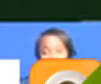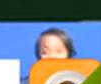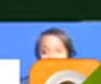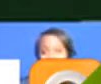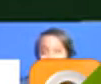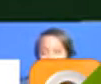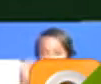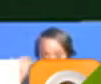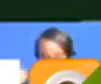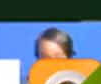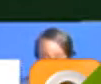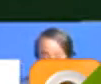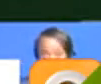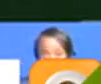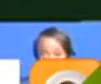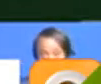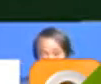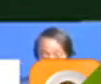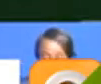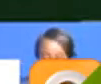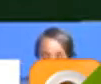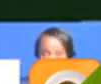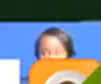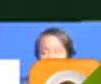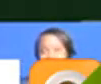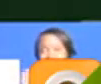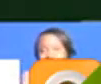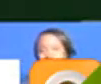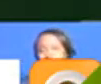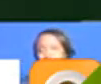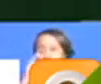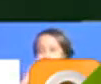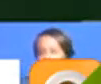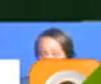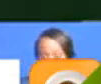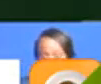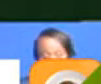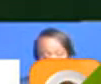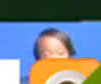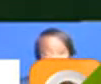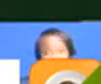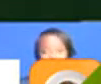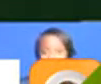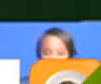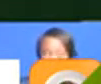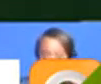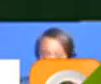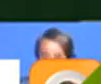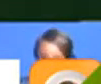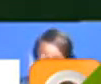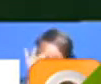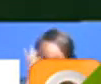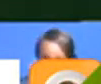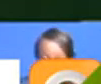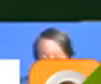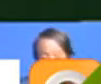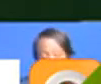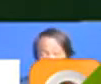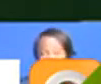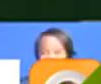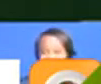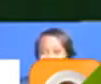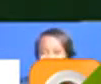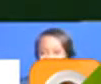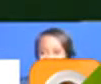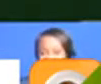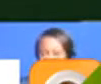in making sure that not only Kenya is united, but the delivery of government business is going